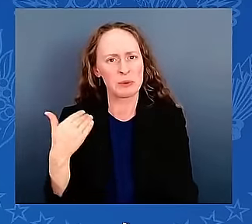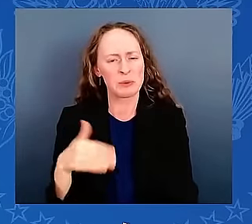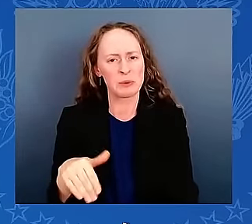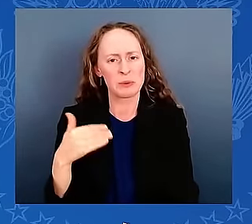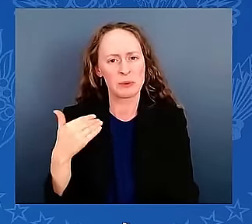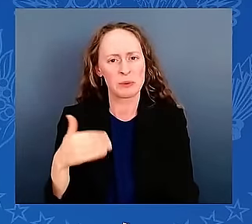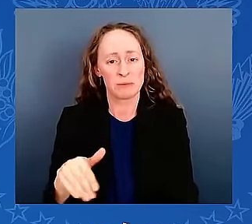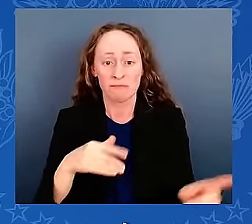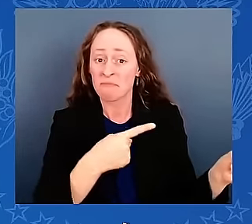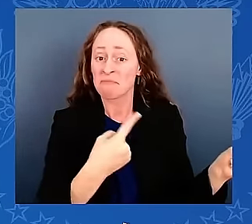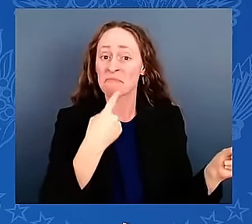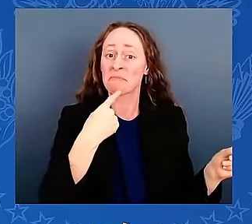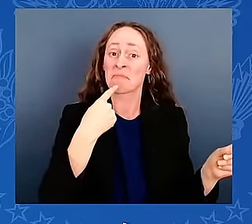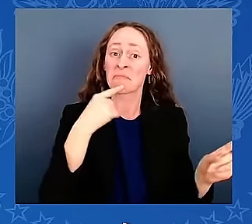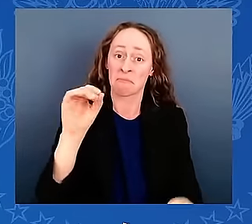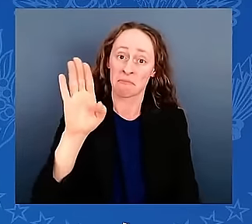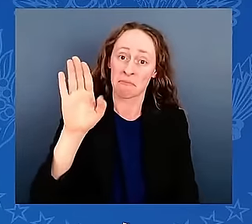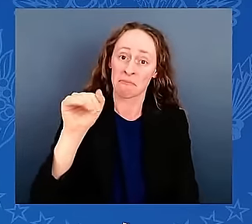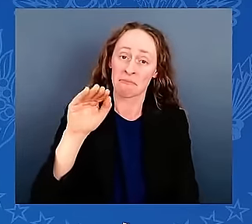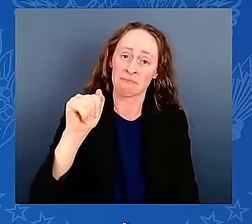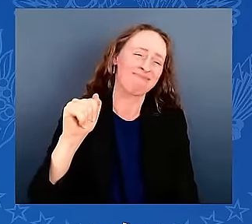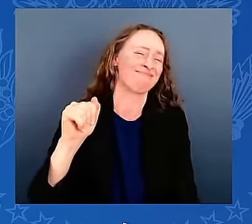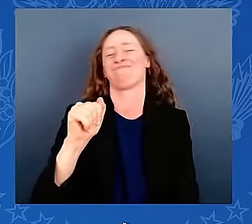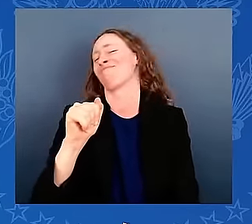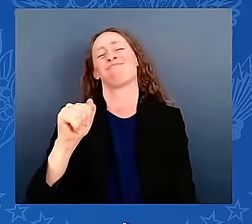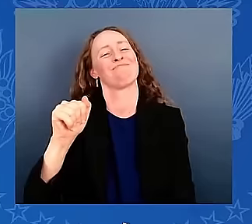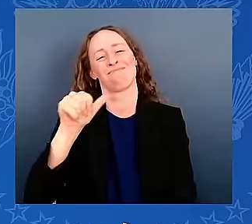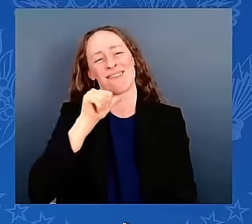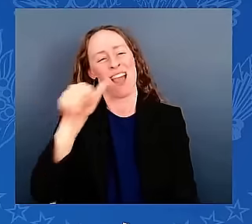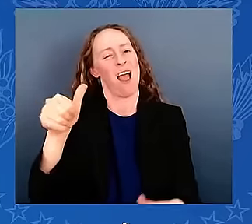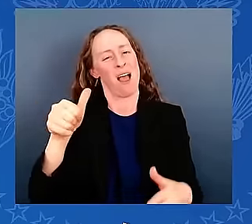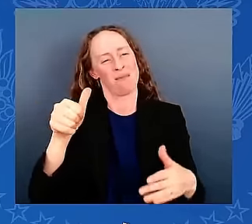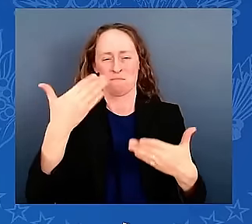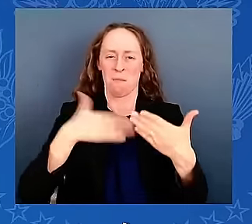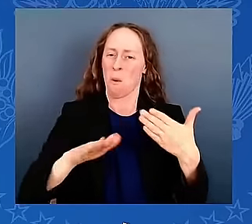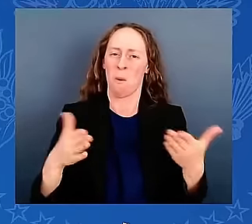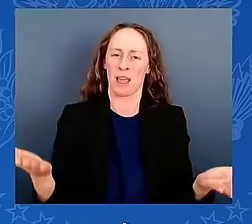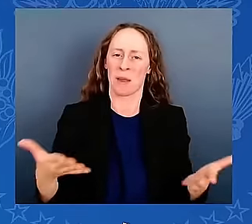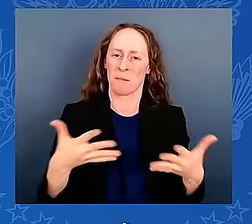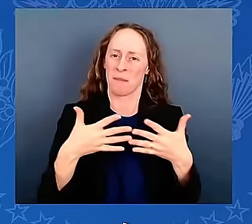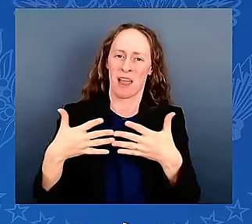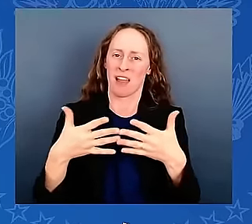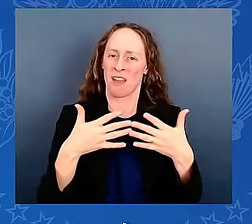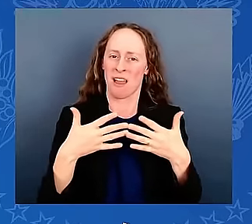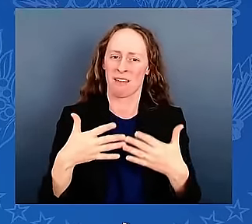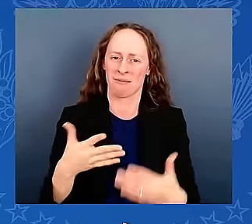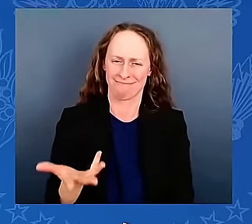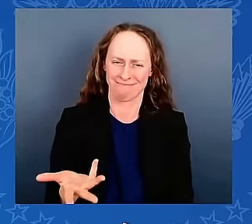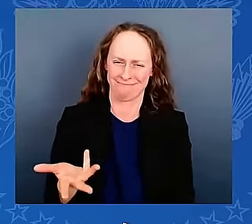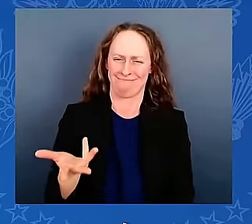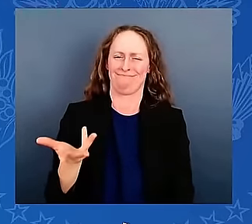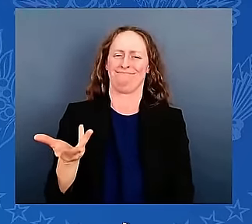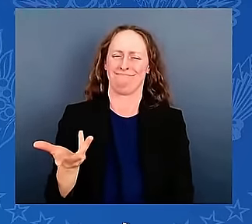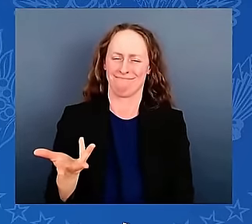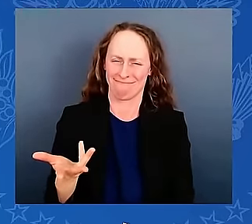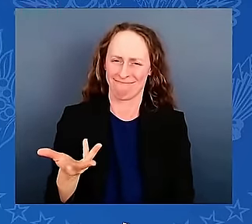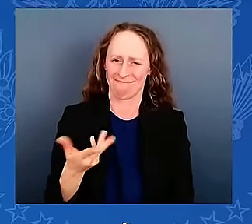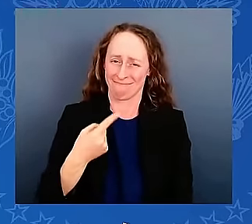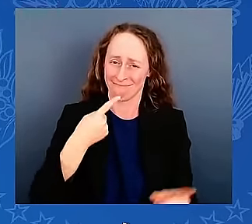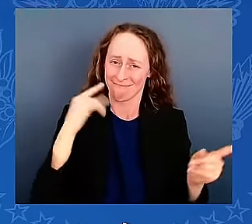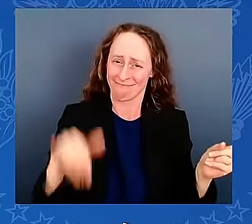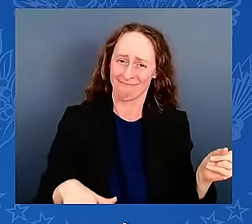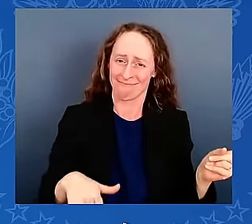citizen. Of course, here's what he thinks of black jobs. I love his phrase, black jobs.